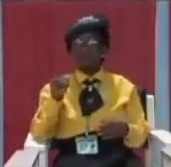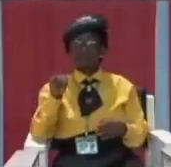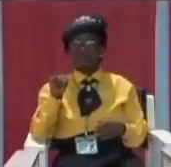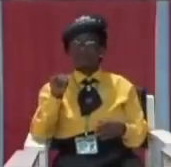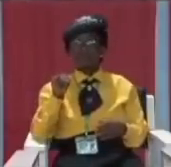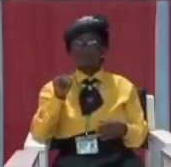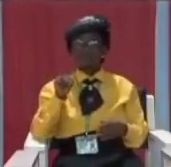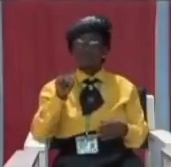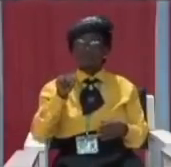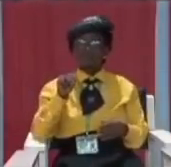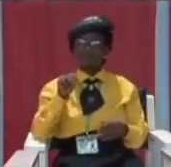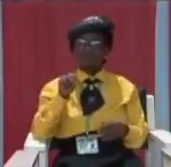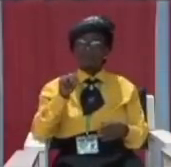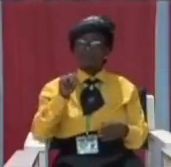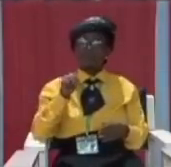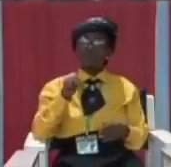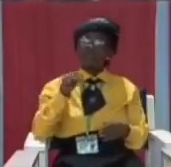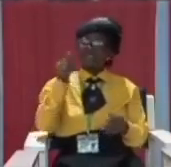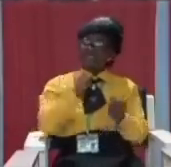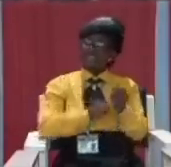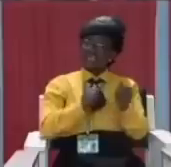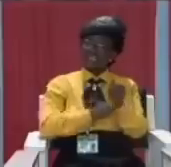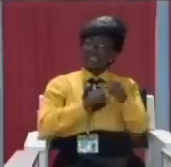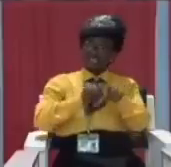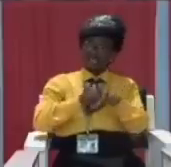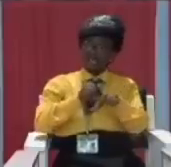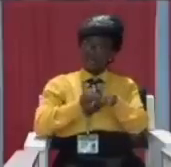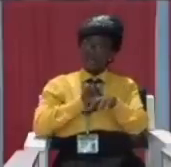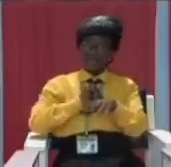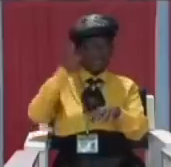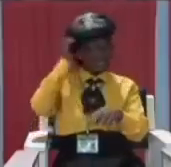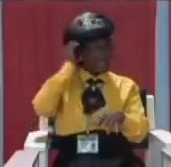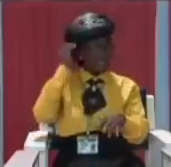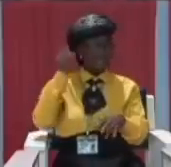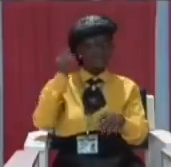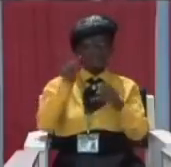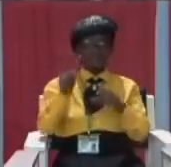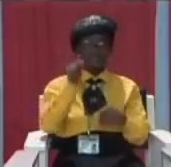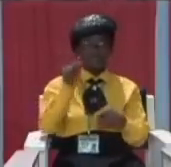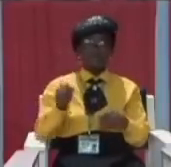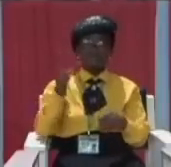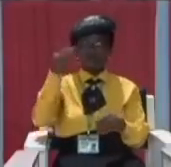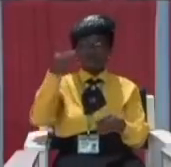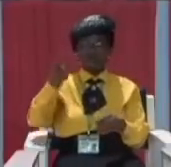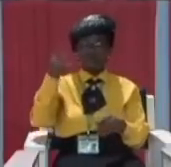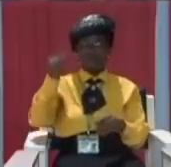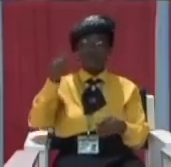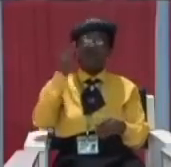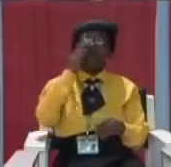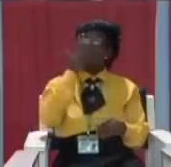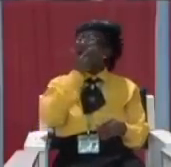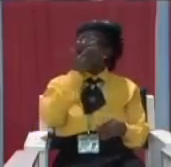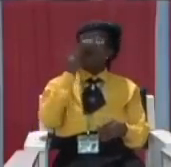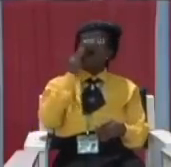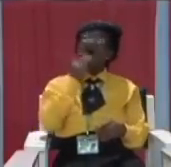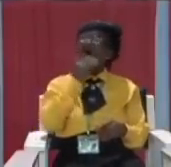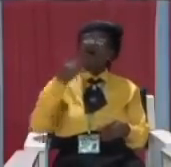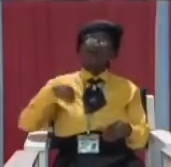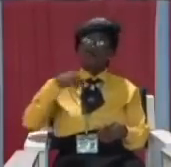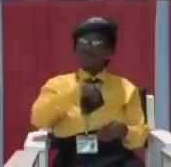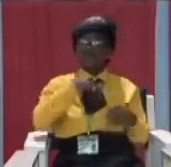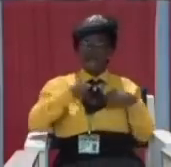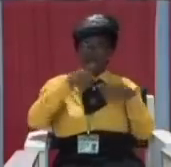Each time I hear the testimonies of the handkerchief that we have blessed, the oil that we have